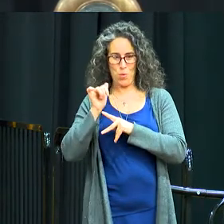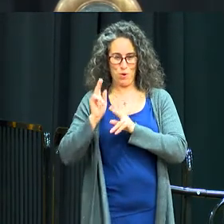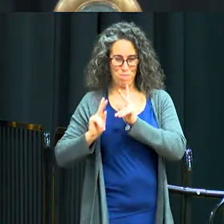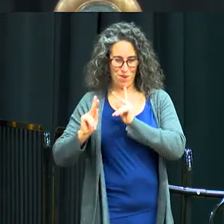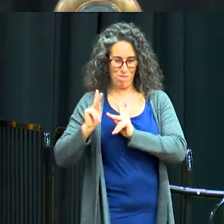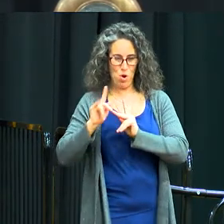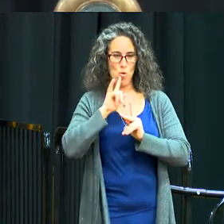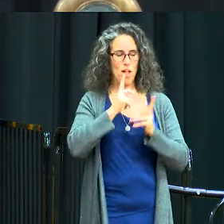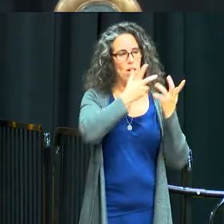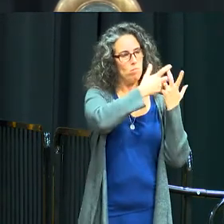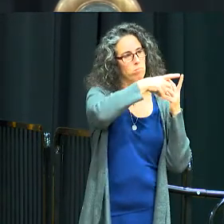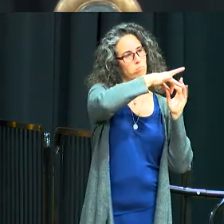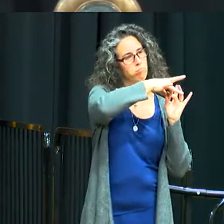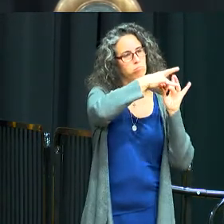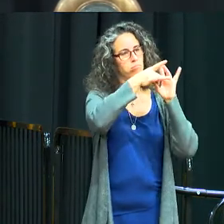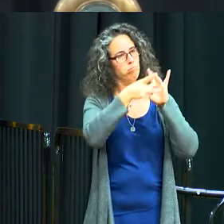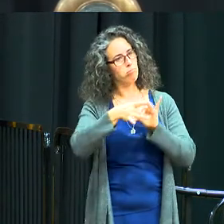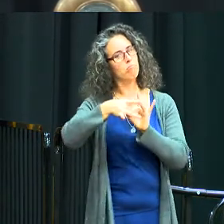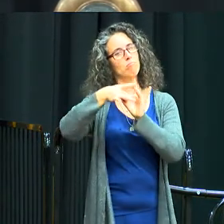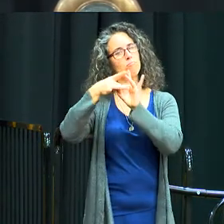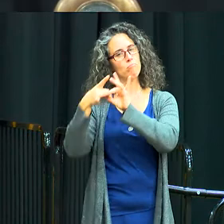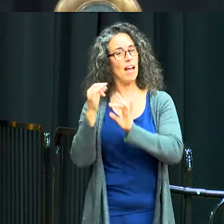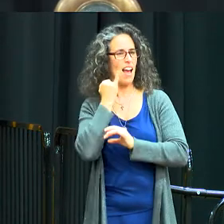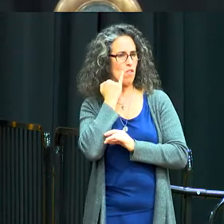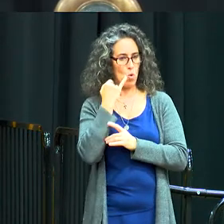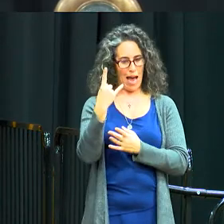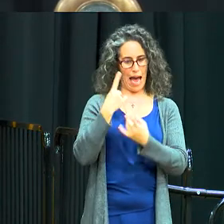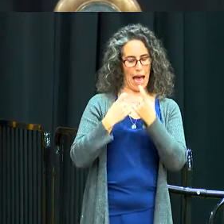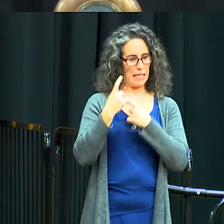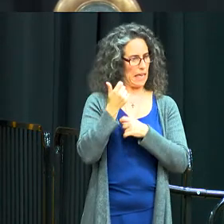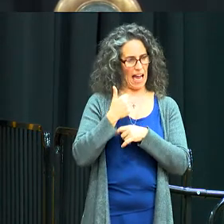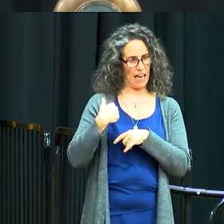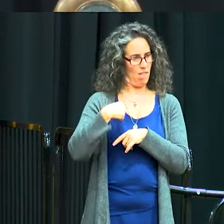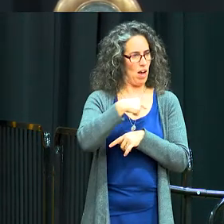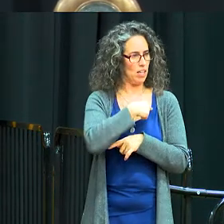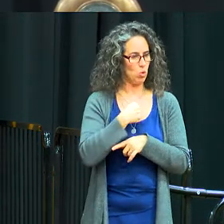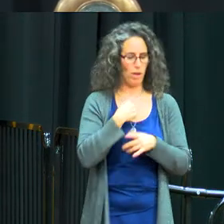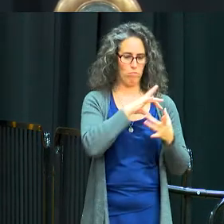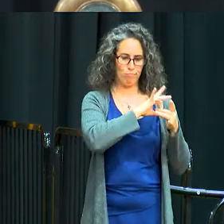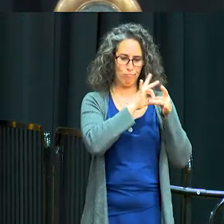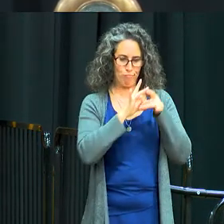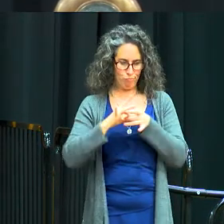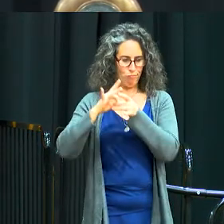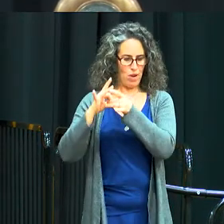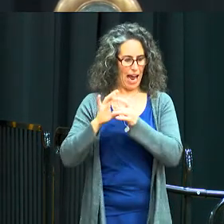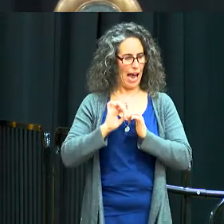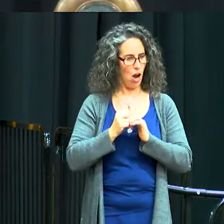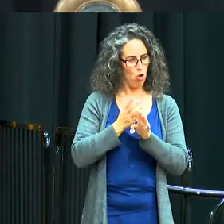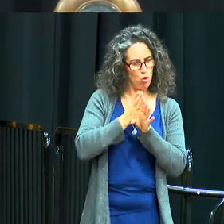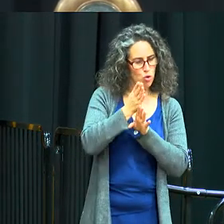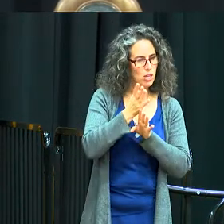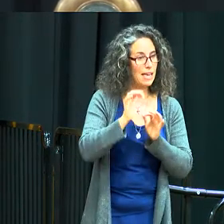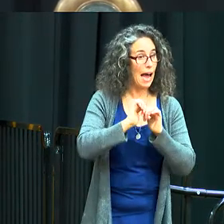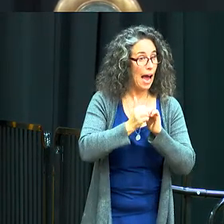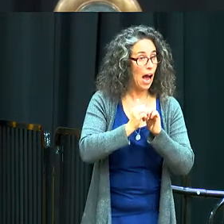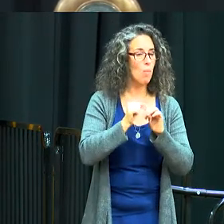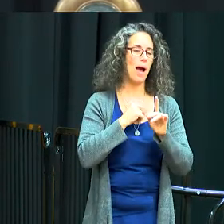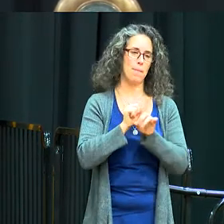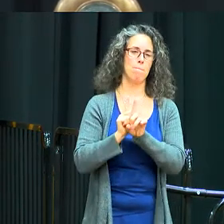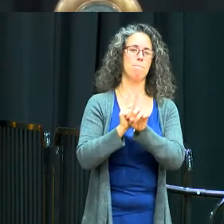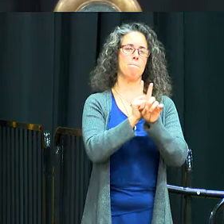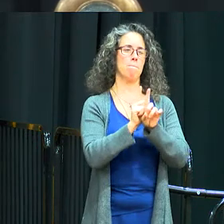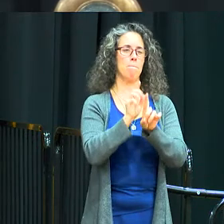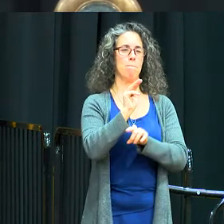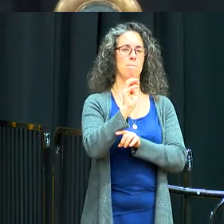flow from one thing to the next, I would say if you asked any of us, we moved through our careers through the power of mentoring. I owe much to my